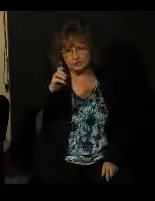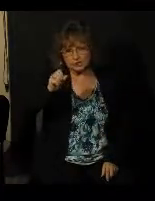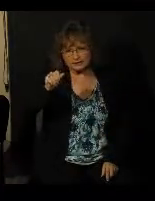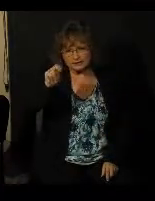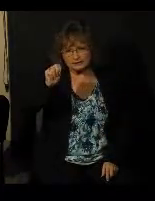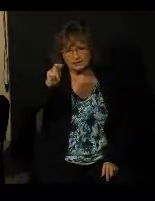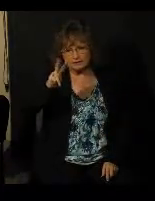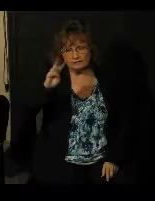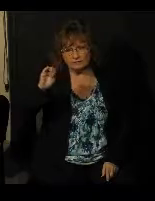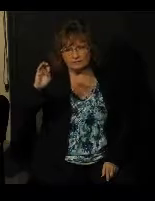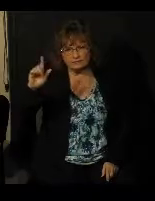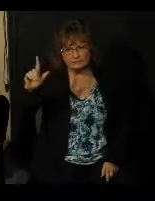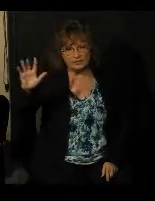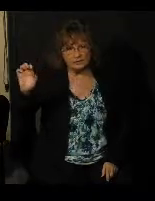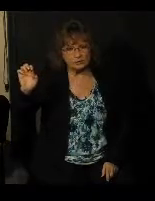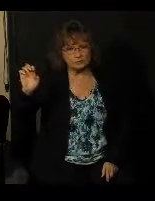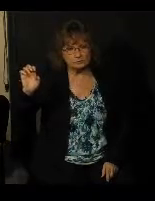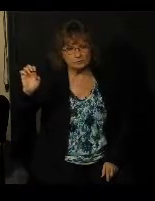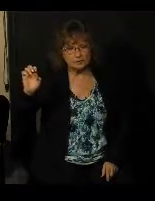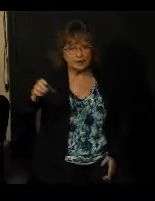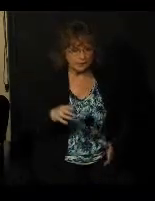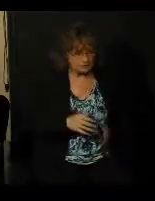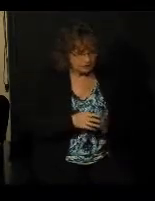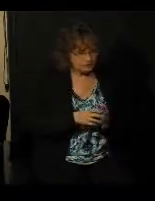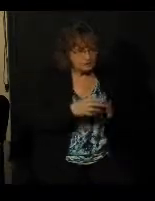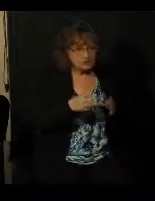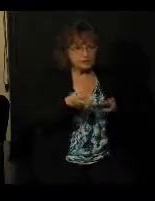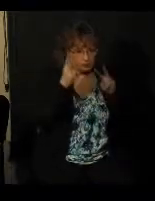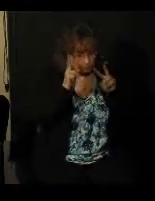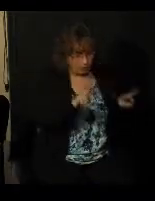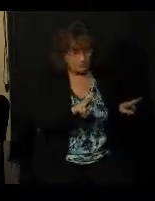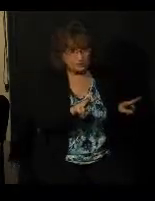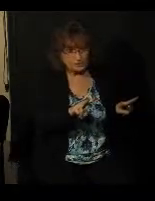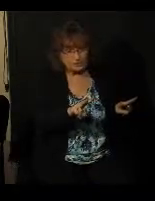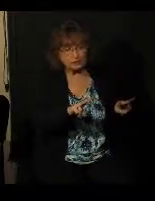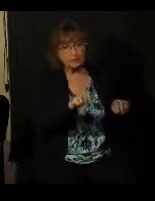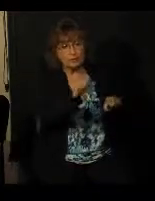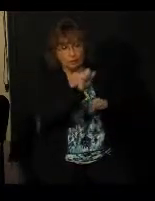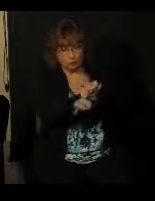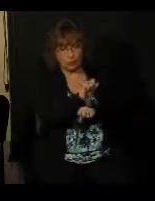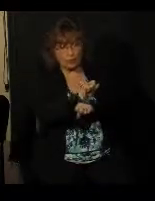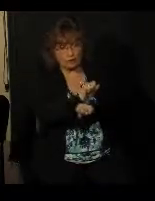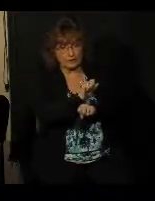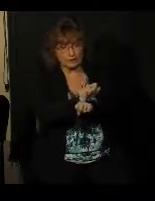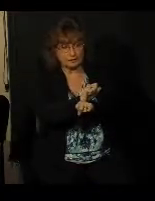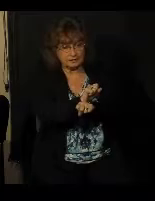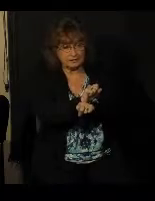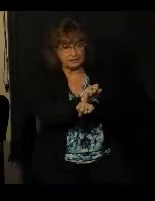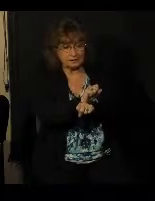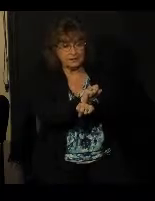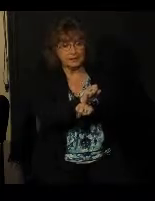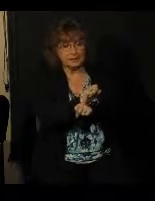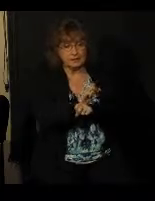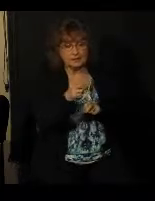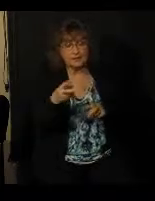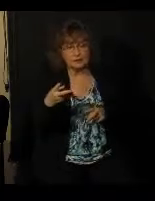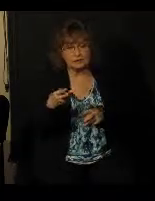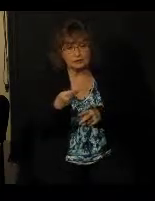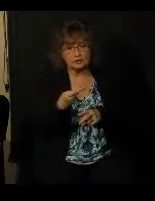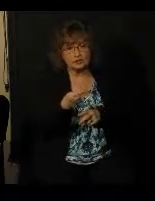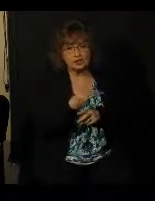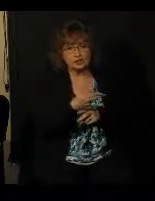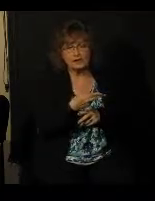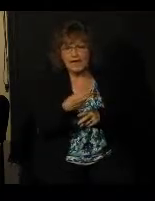working. I'd see how they'd get out in the fields, and they had to bale hay. They had work they had to do. They had to work the